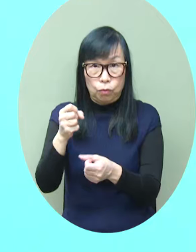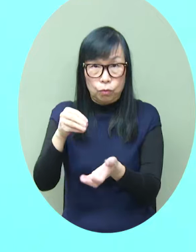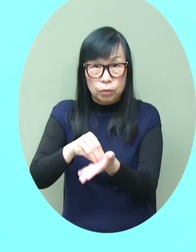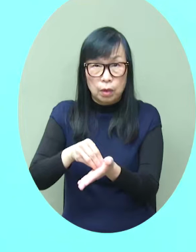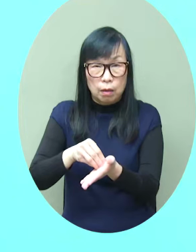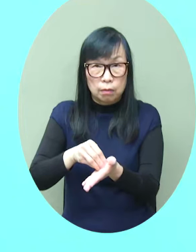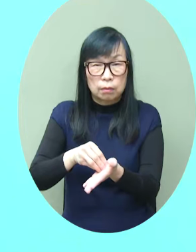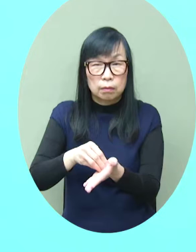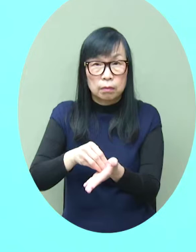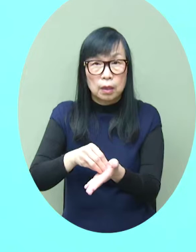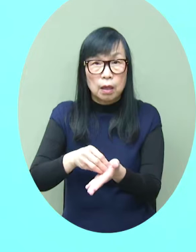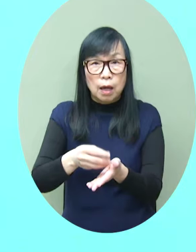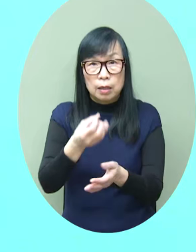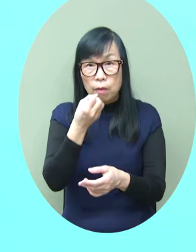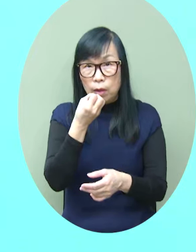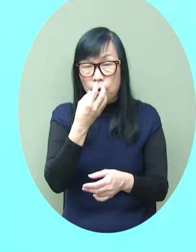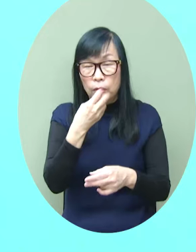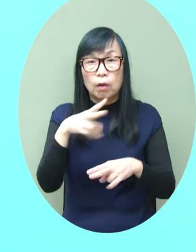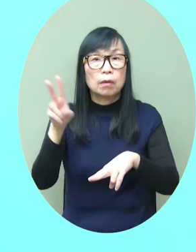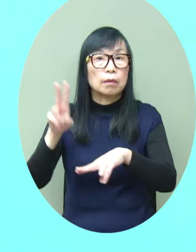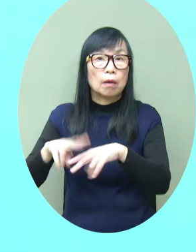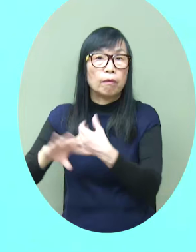could not comment.On this